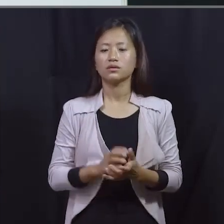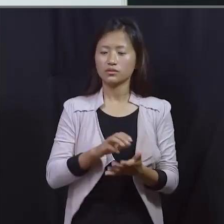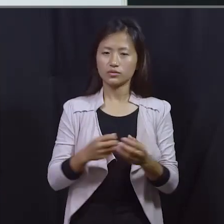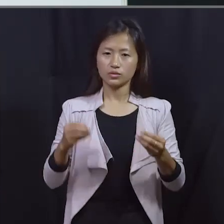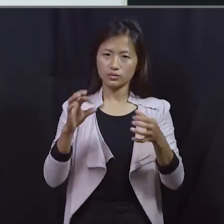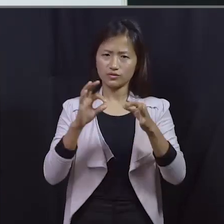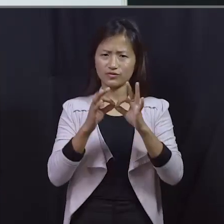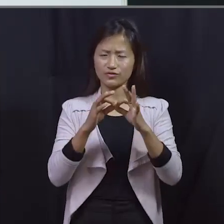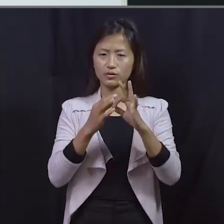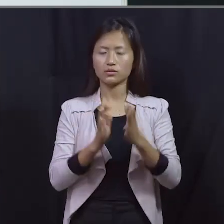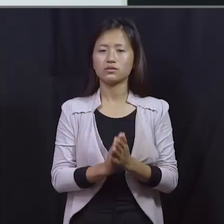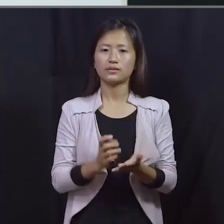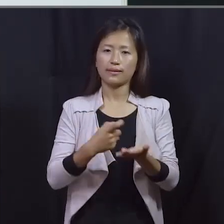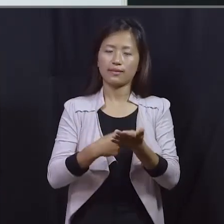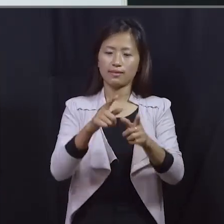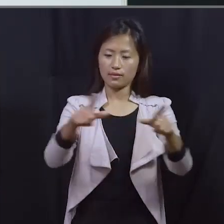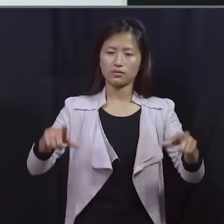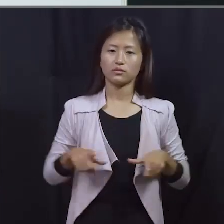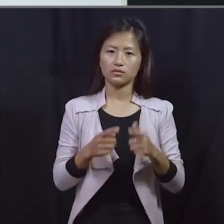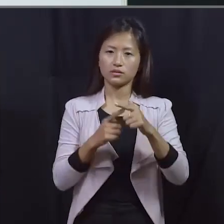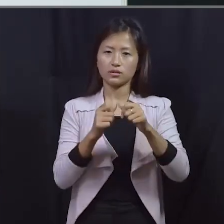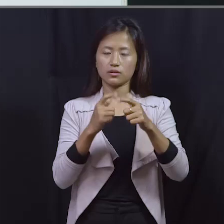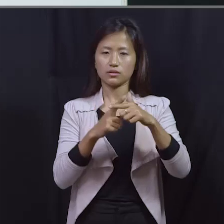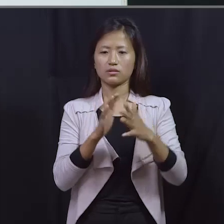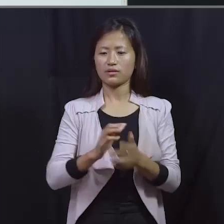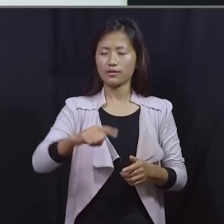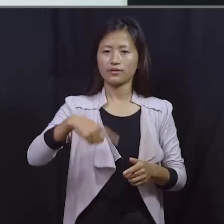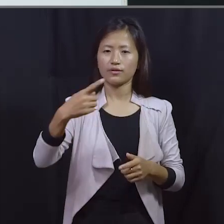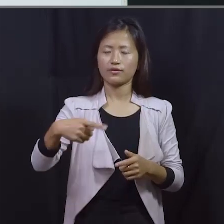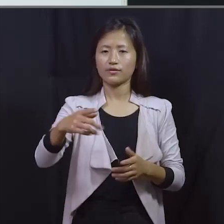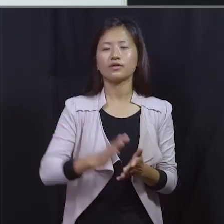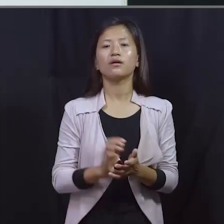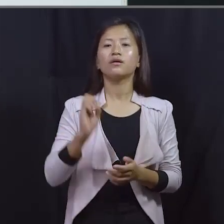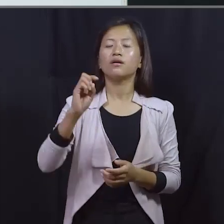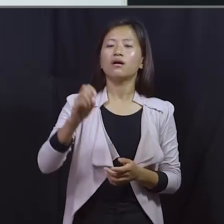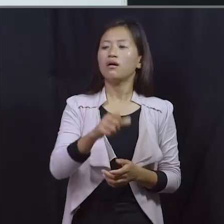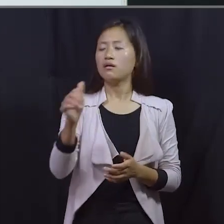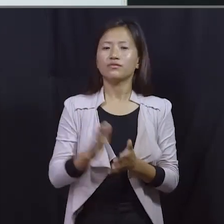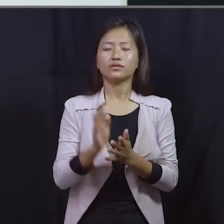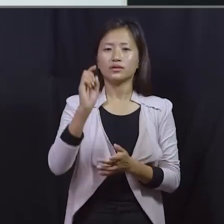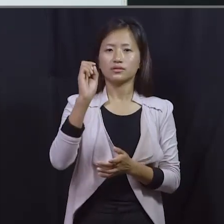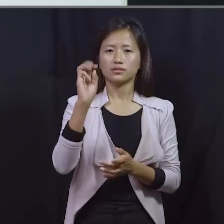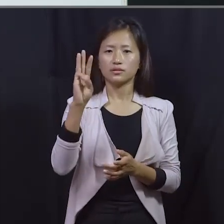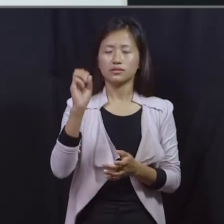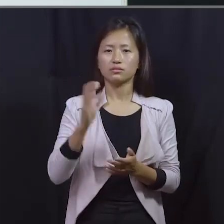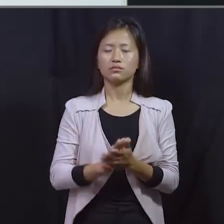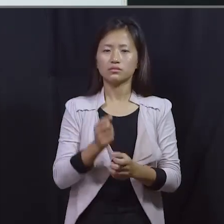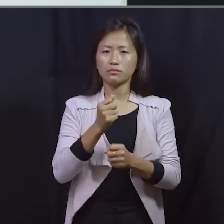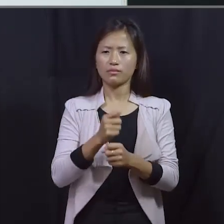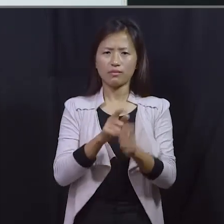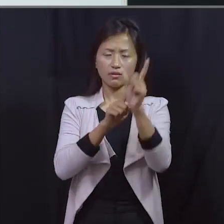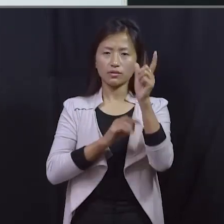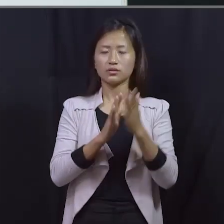to be fixed, or even if the land tax were to be changed every after 30 years, the government has all the power or all